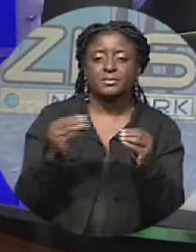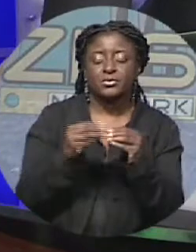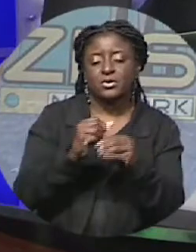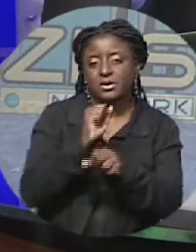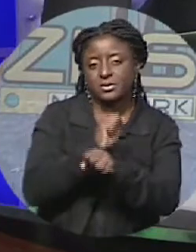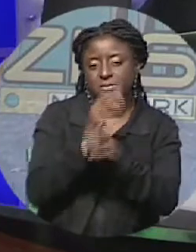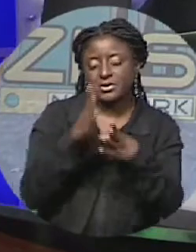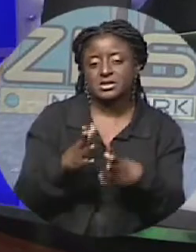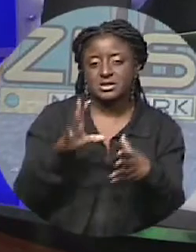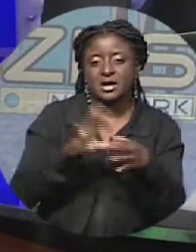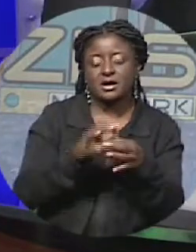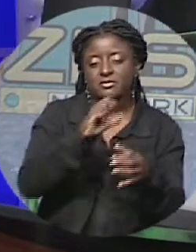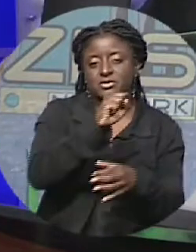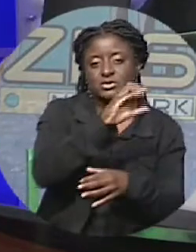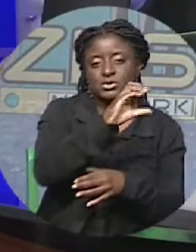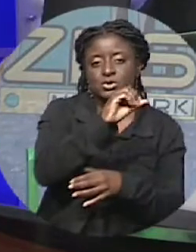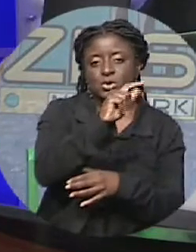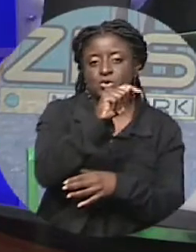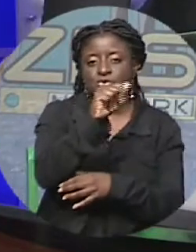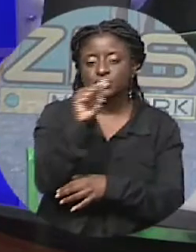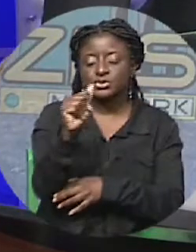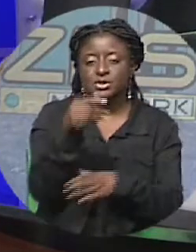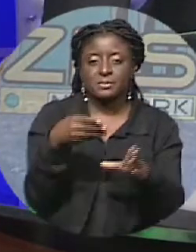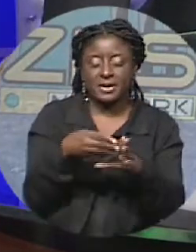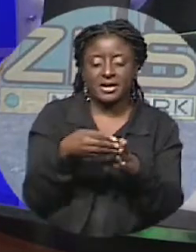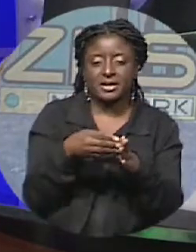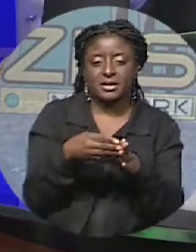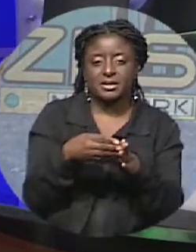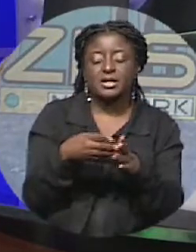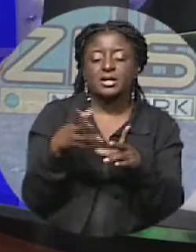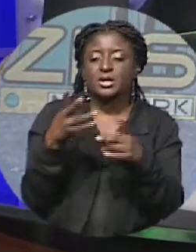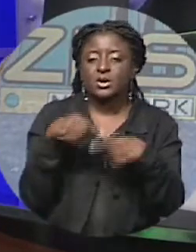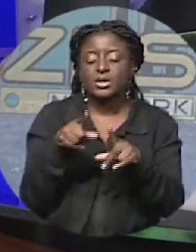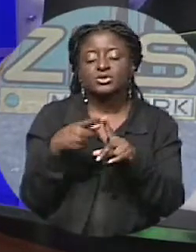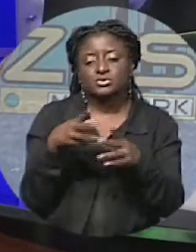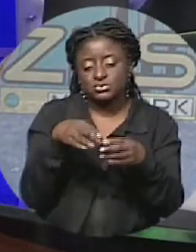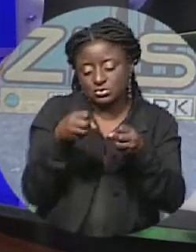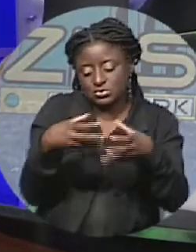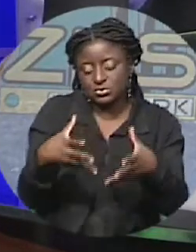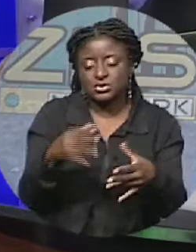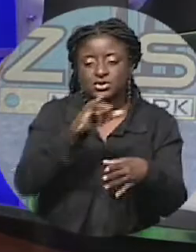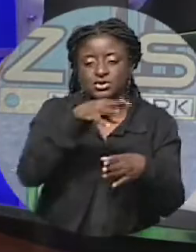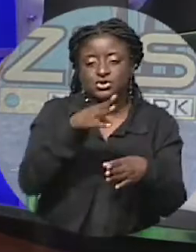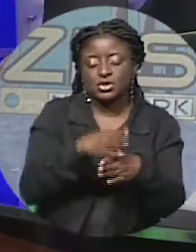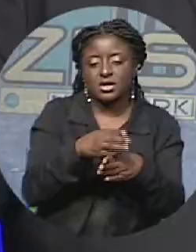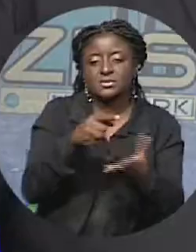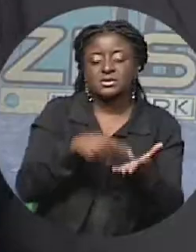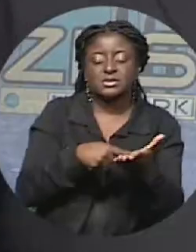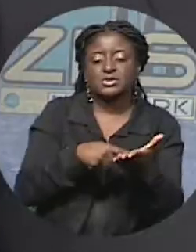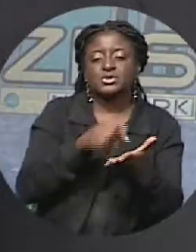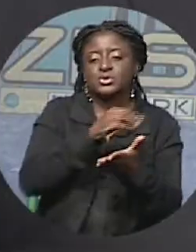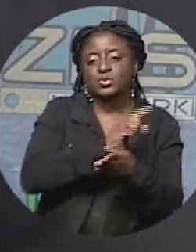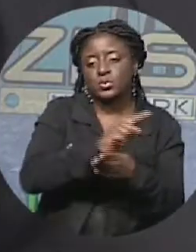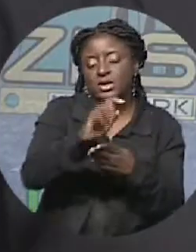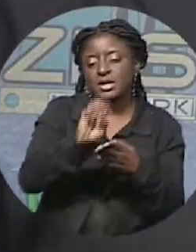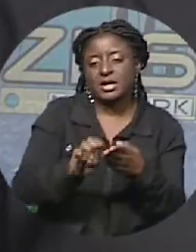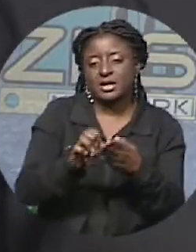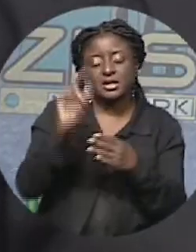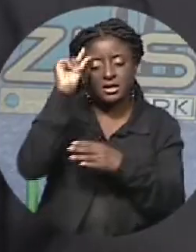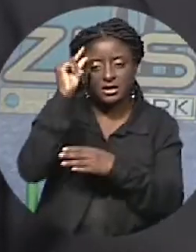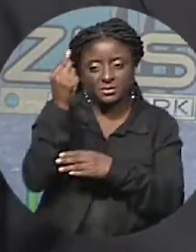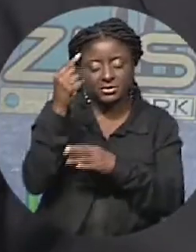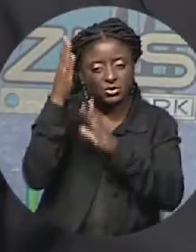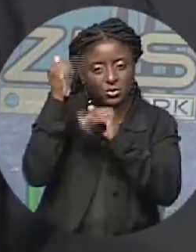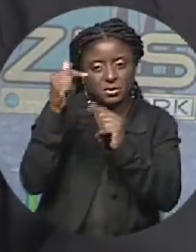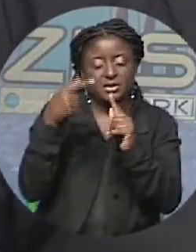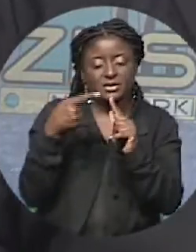of Scotiabank set to lose their jobs as early as this weekend. But government officials are hoping that intervention later this week could minimize